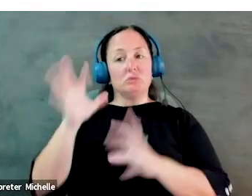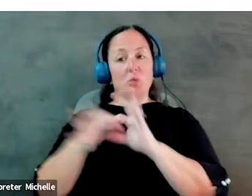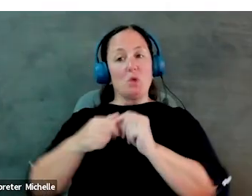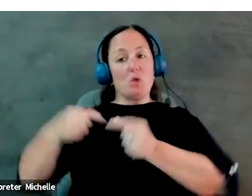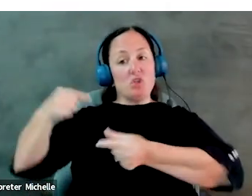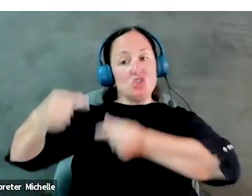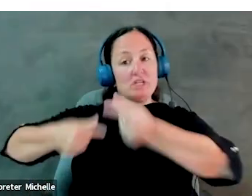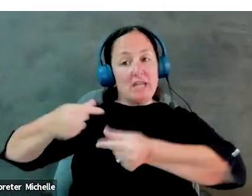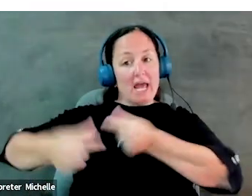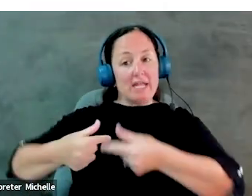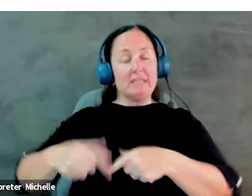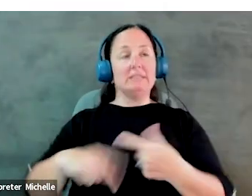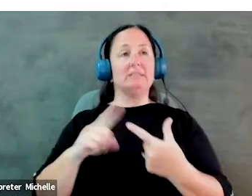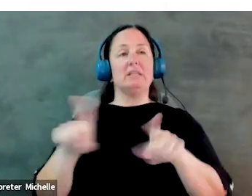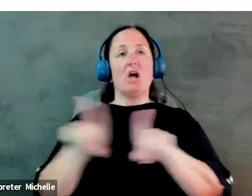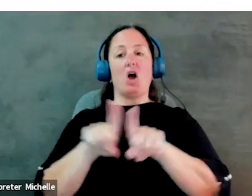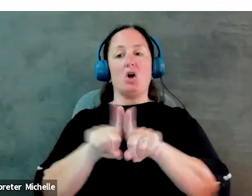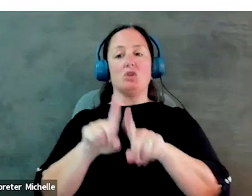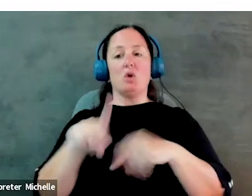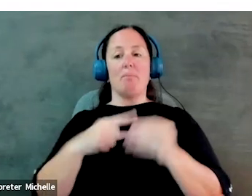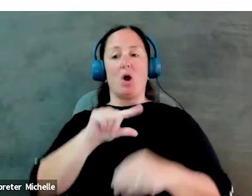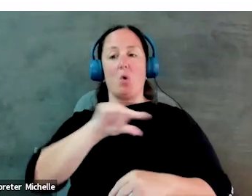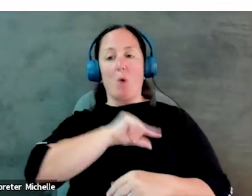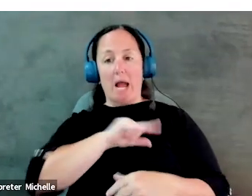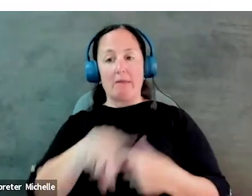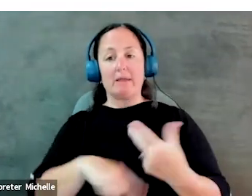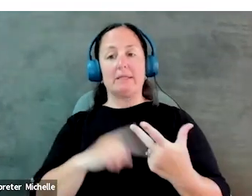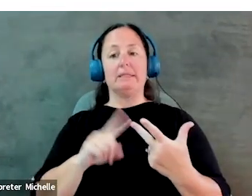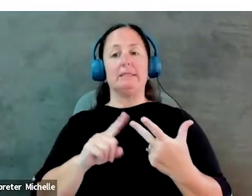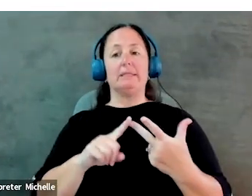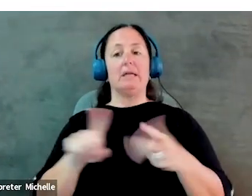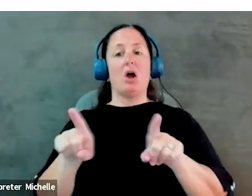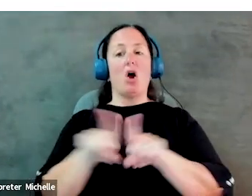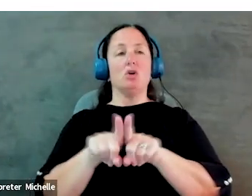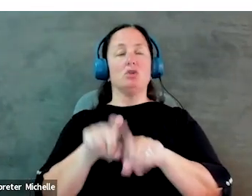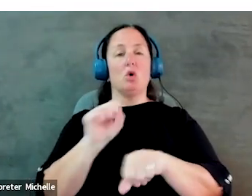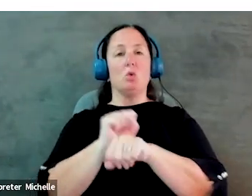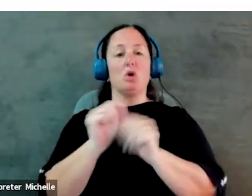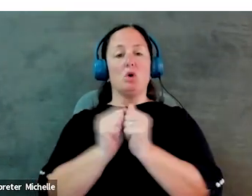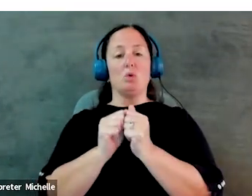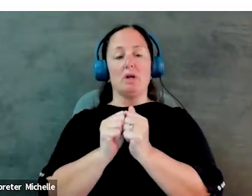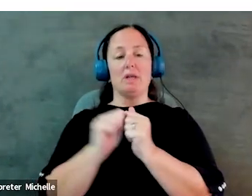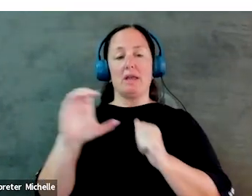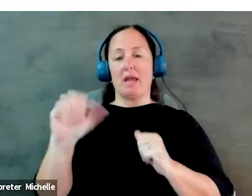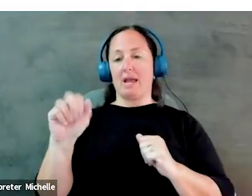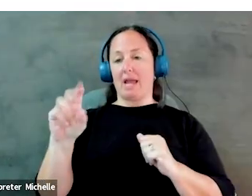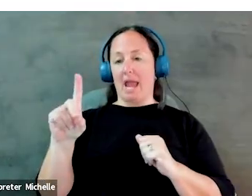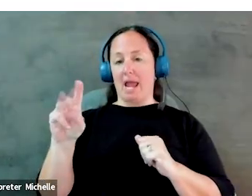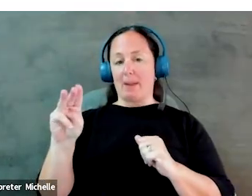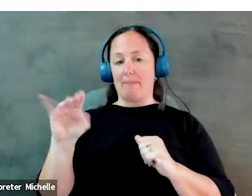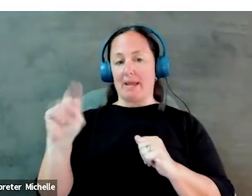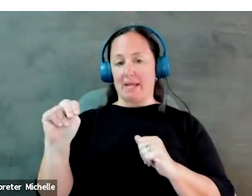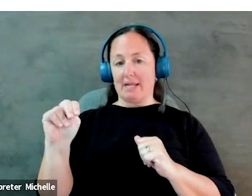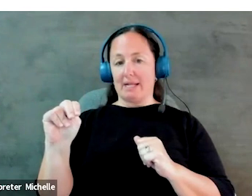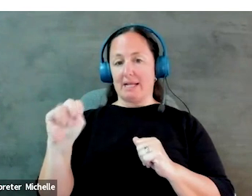being genetics, we have also spoken about quality. We're also working on cadmium. That's going to be the